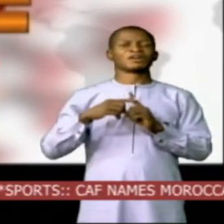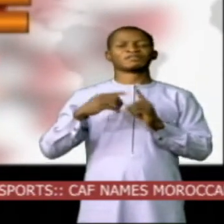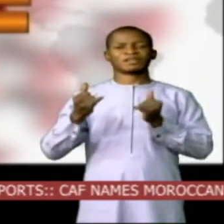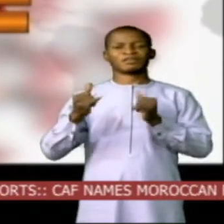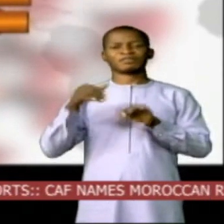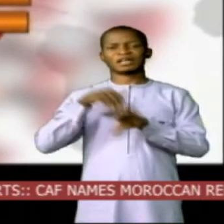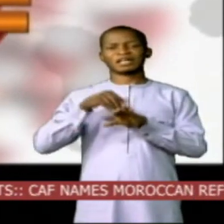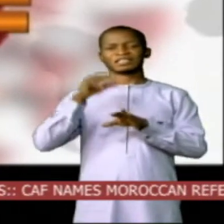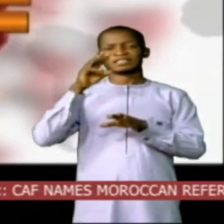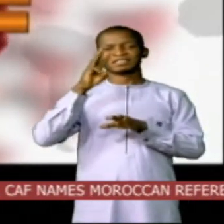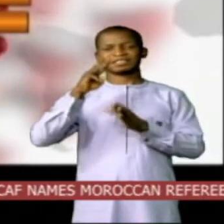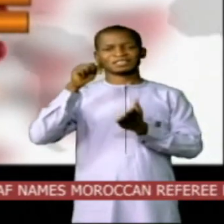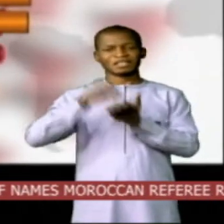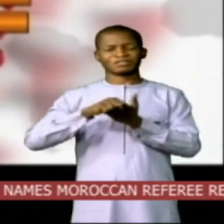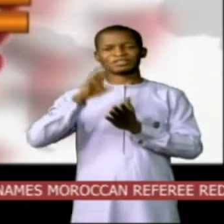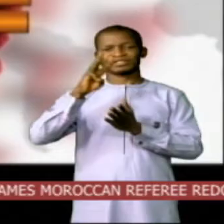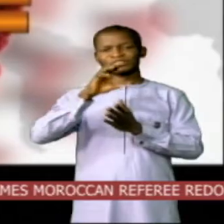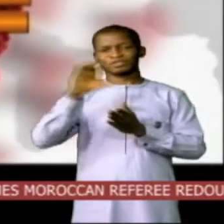at